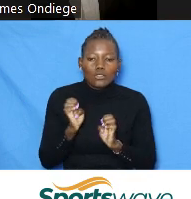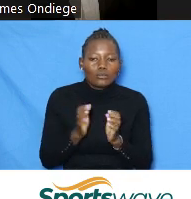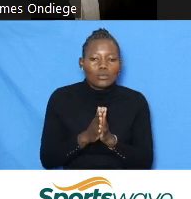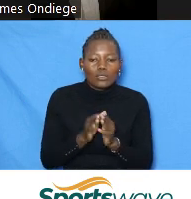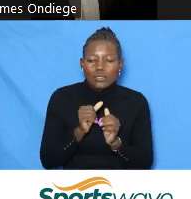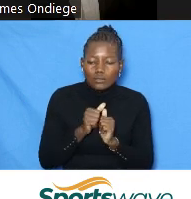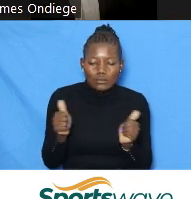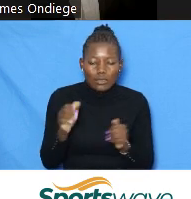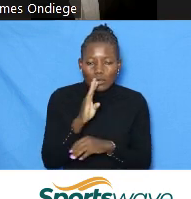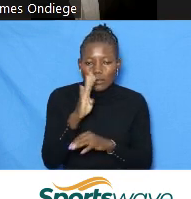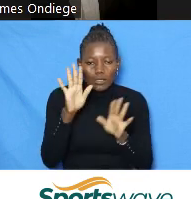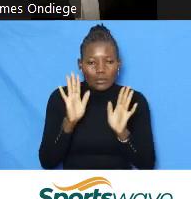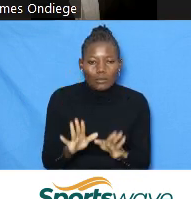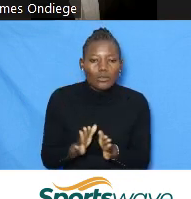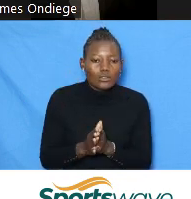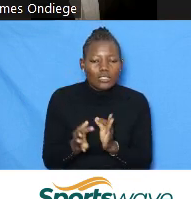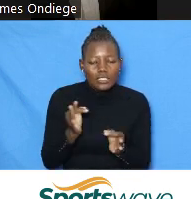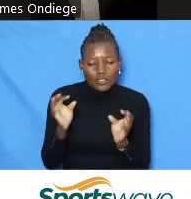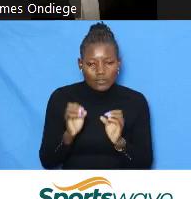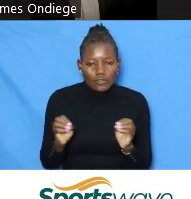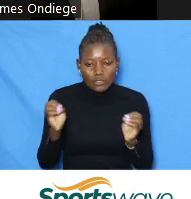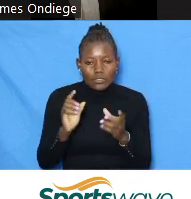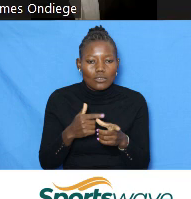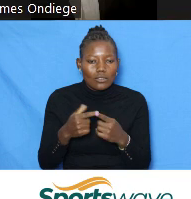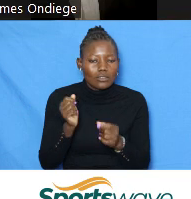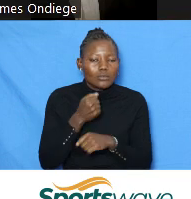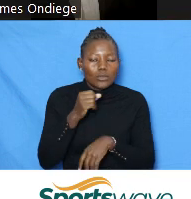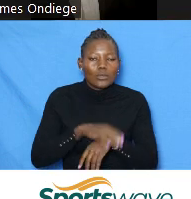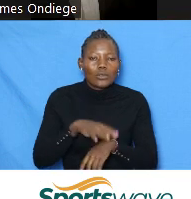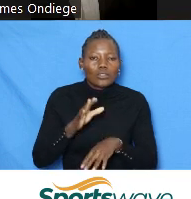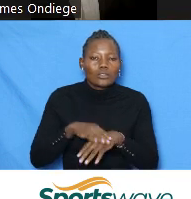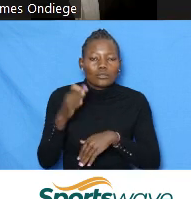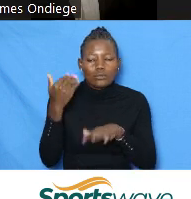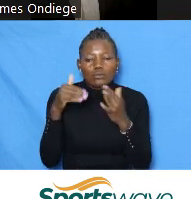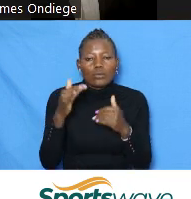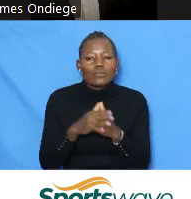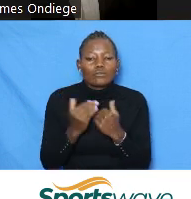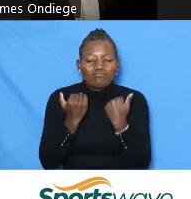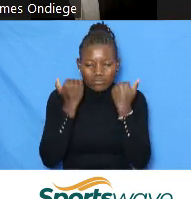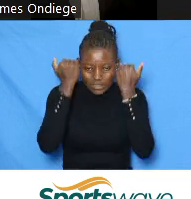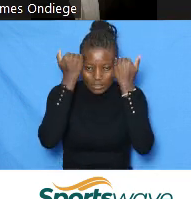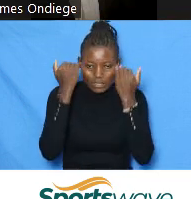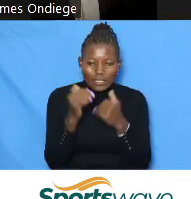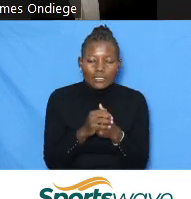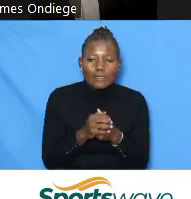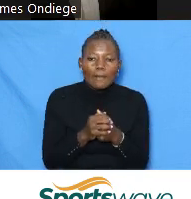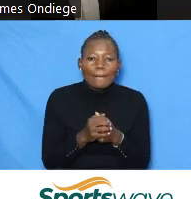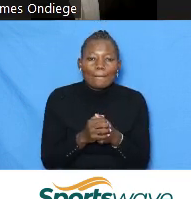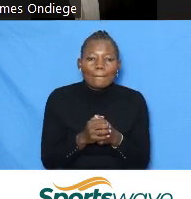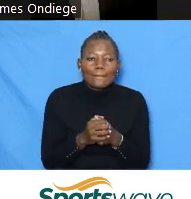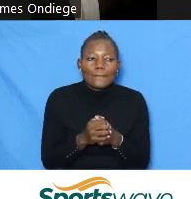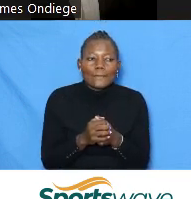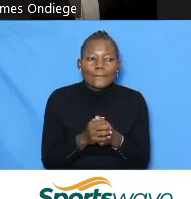without this, then you cannot get an athlete to perform at their peak performance. Say an athlete is stressed, has got